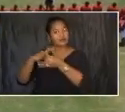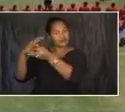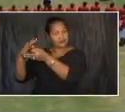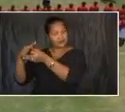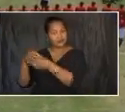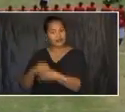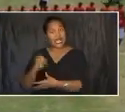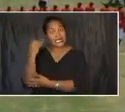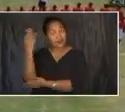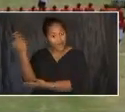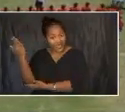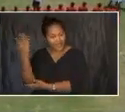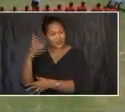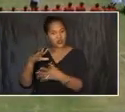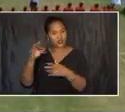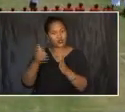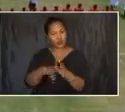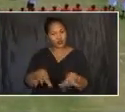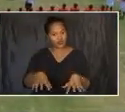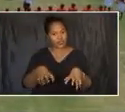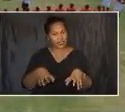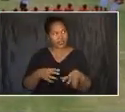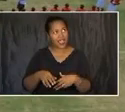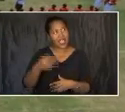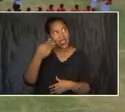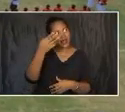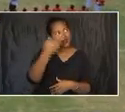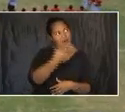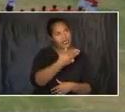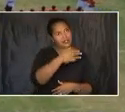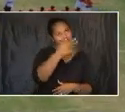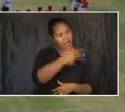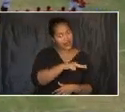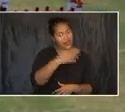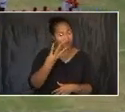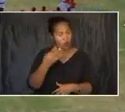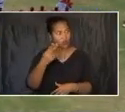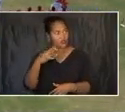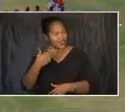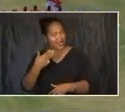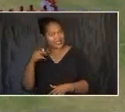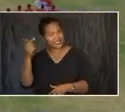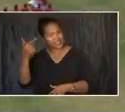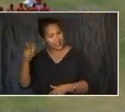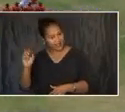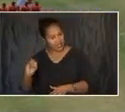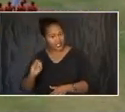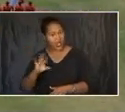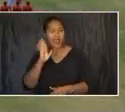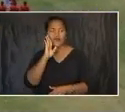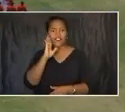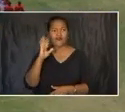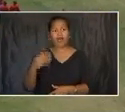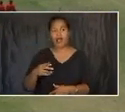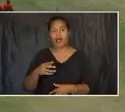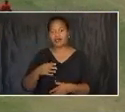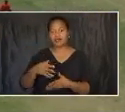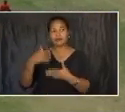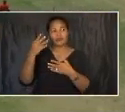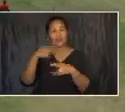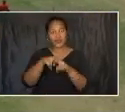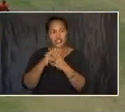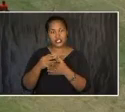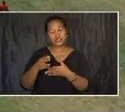mbolatanga ni peretania mana tina ka balu bitu sanga bulu ka ba kina tina ka diwa bitu sanga bulu ni berra ni ngai suli telebe kenda nonda tunga